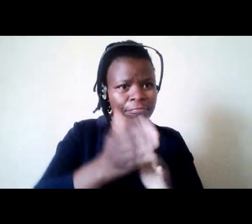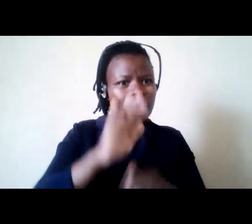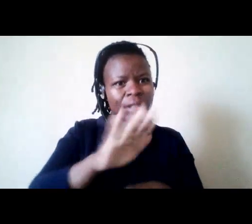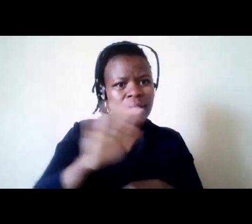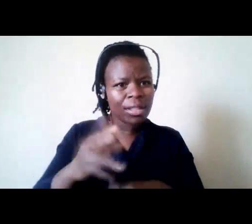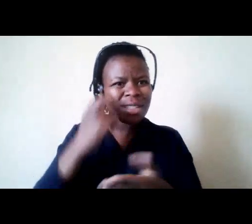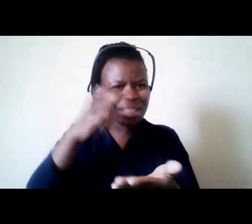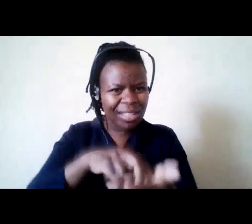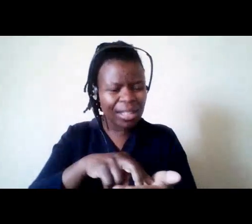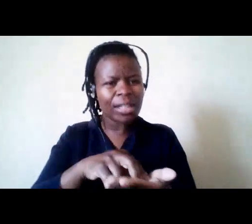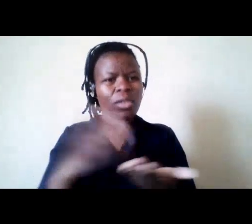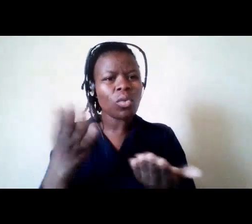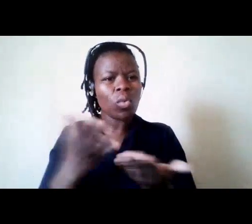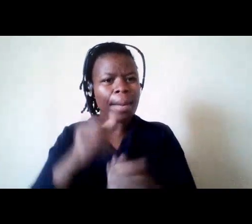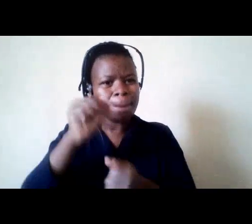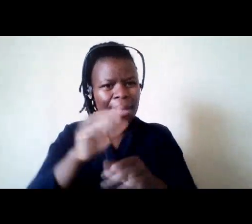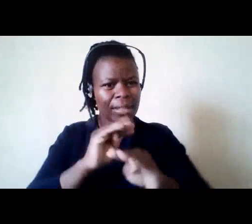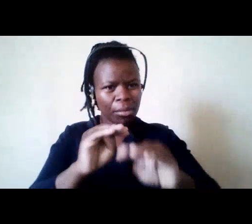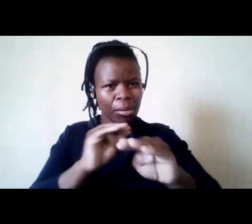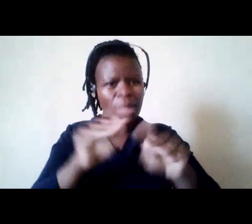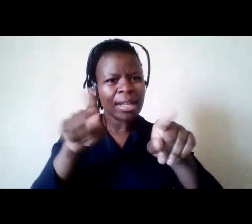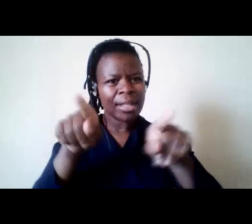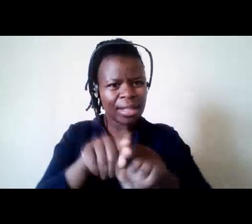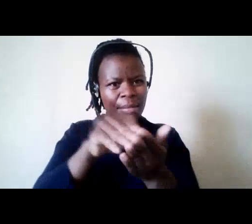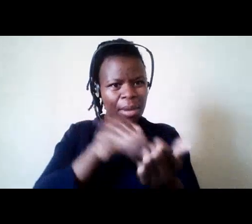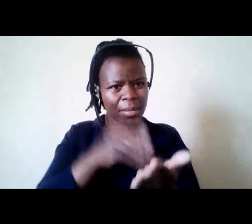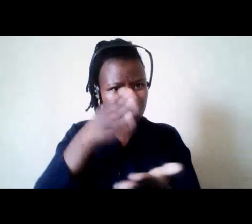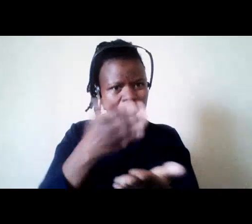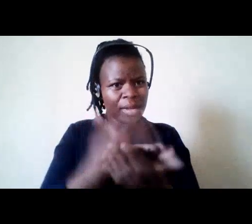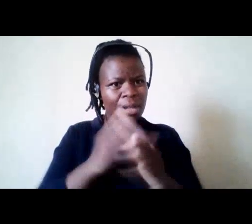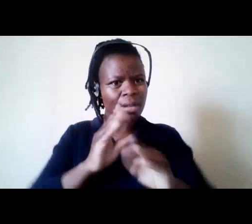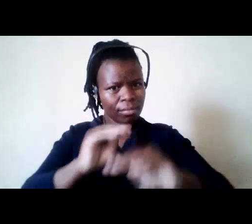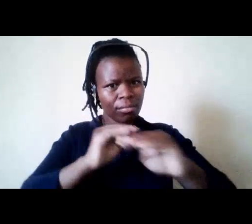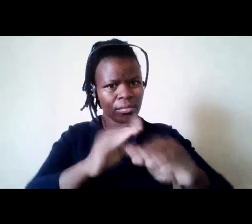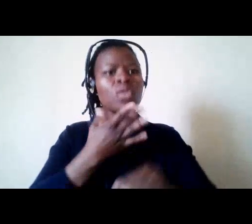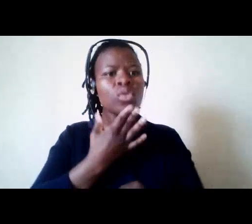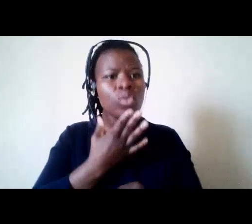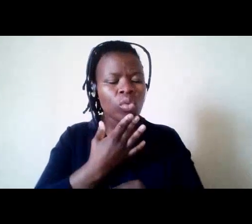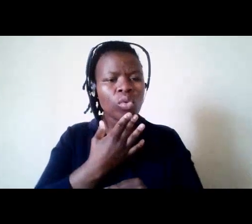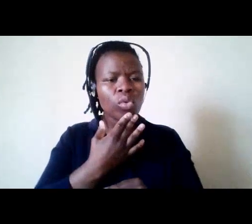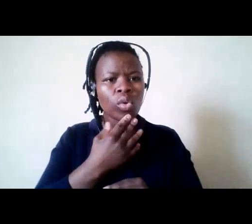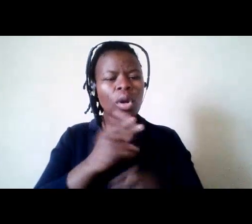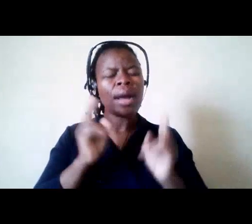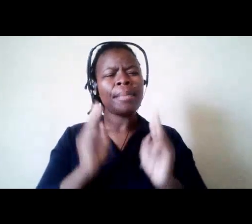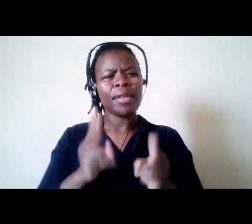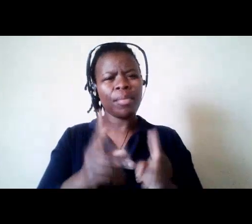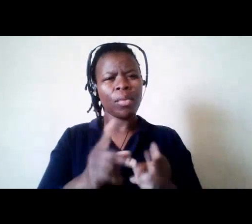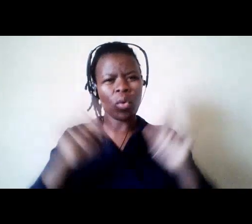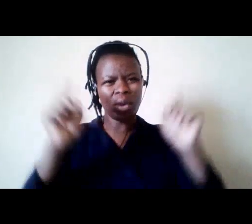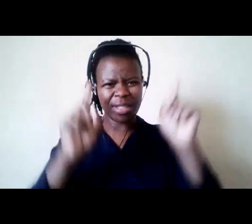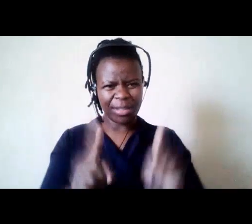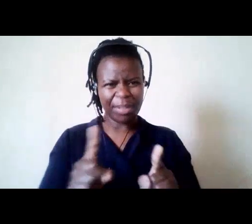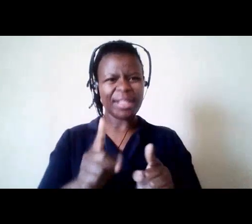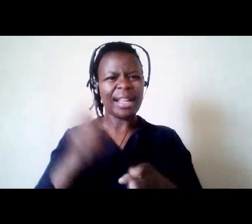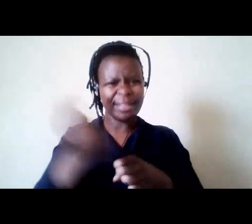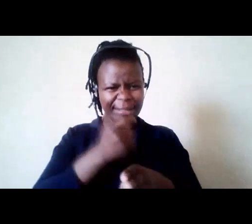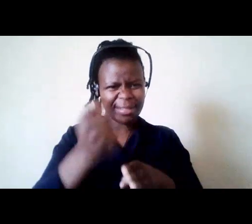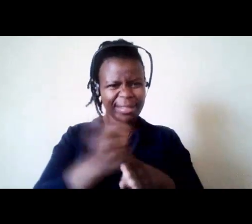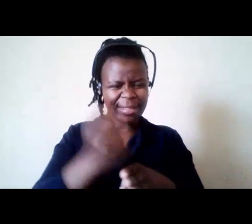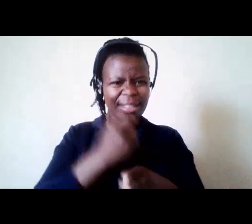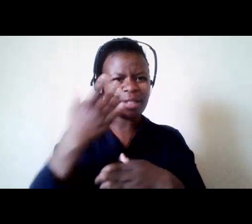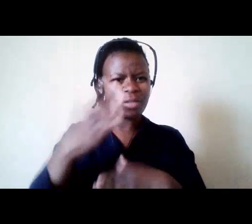be educated. When they get there, be educated by specialized educators. Once they are there, then get the